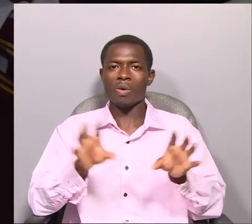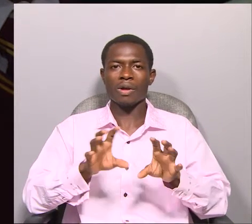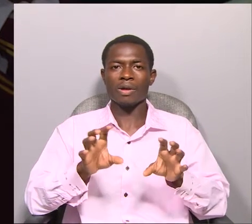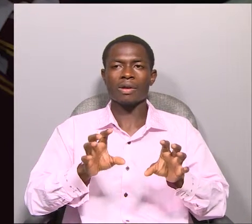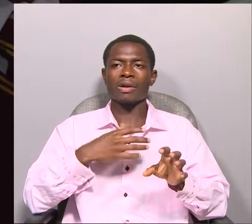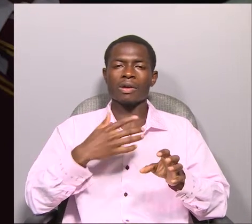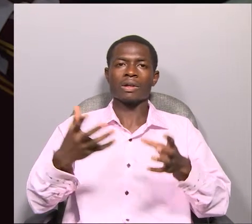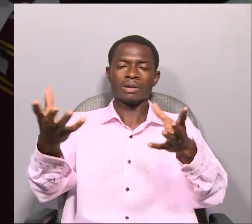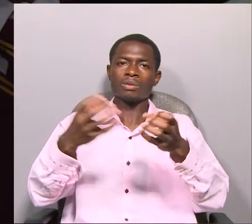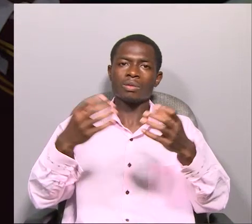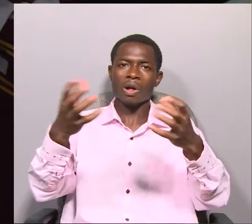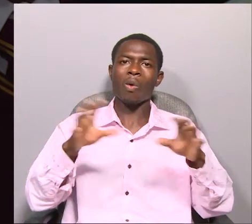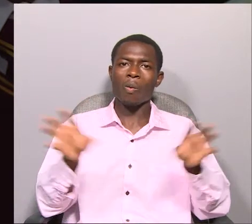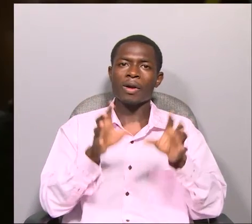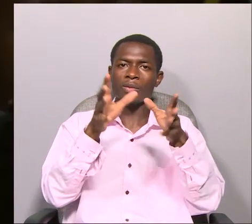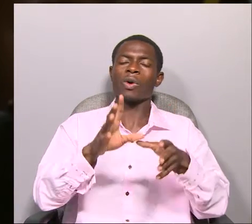vegetables.